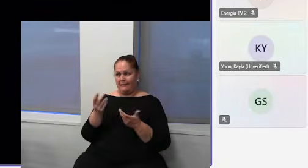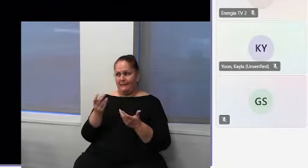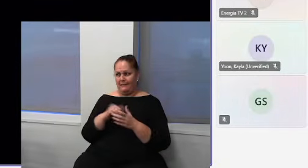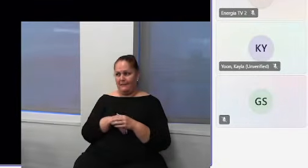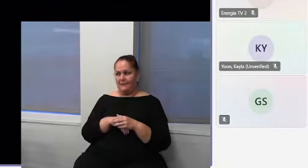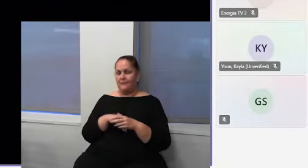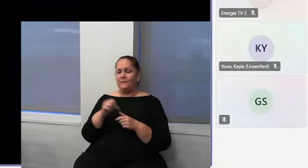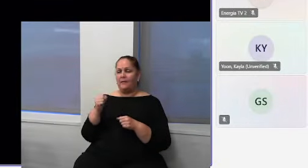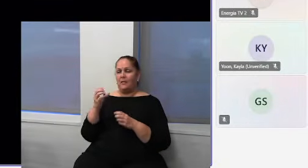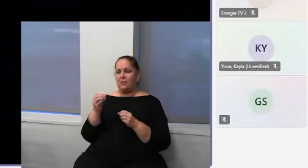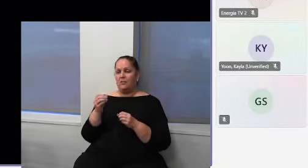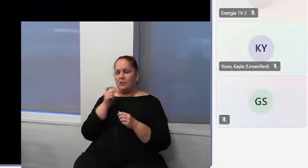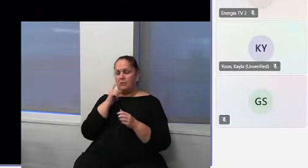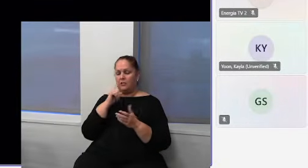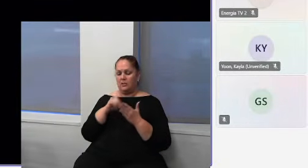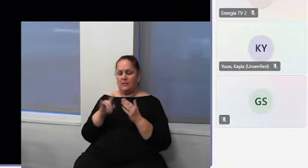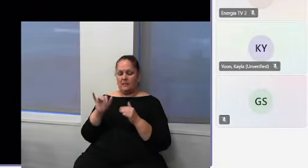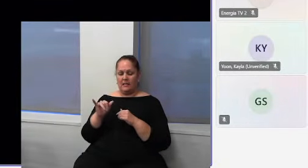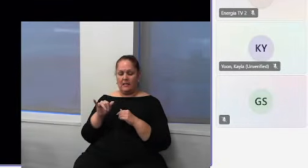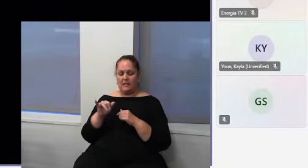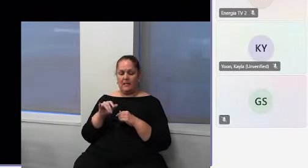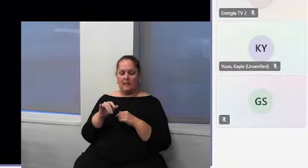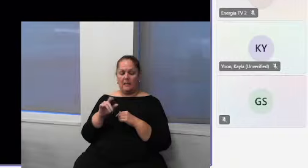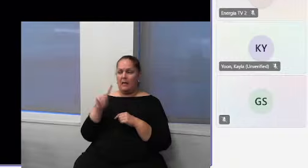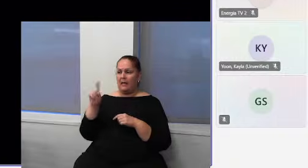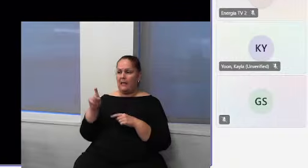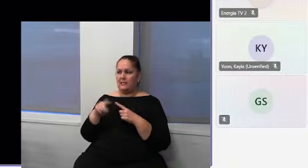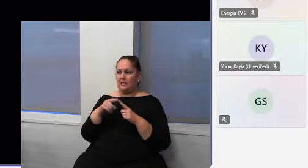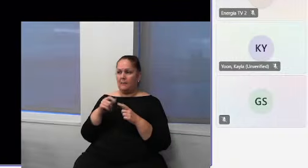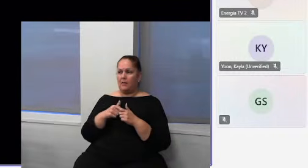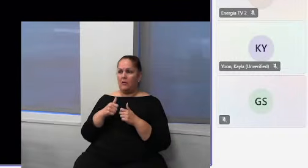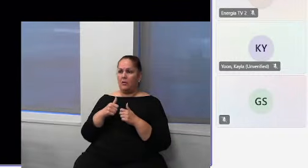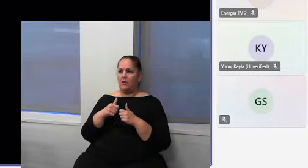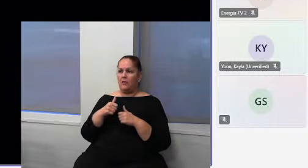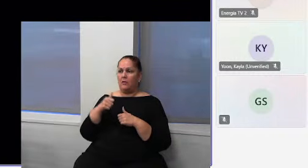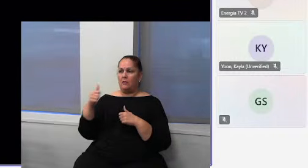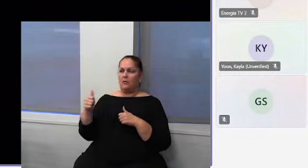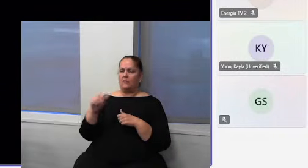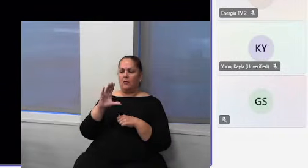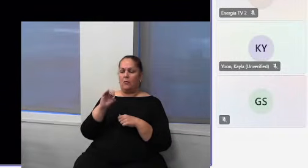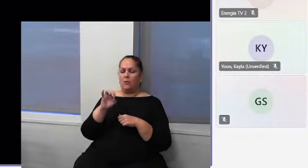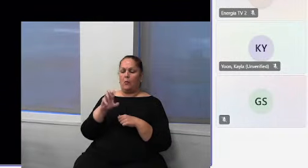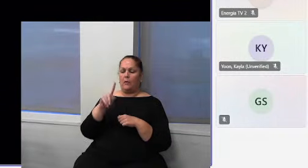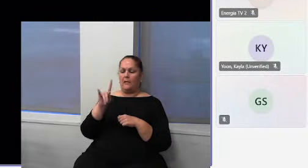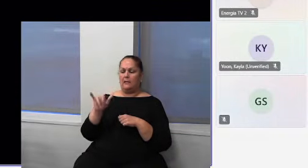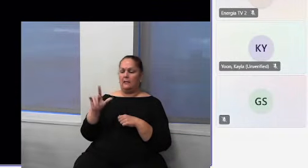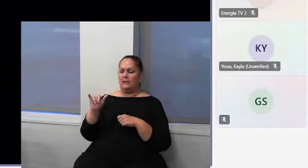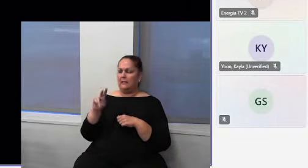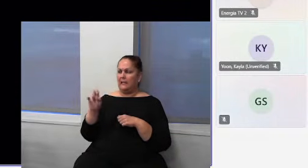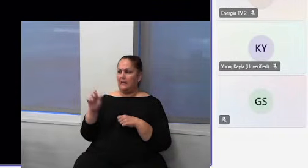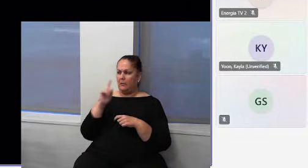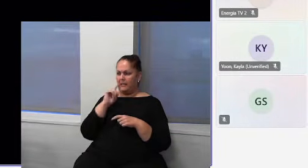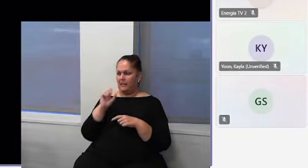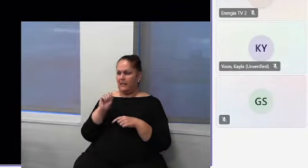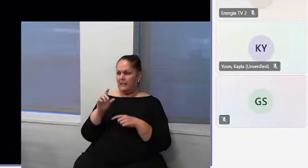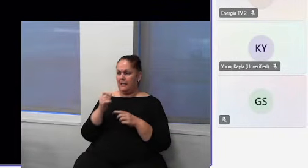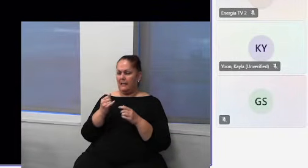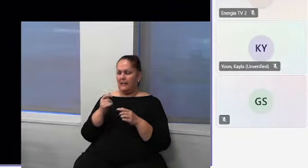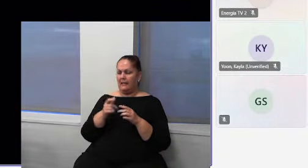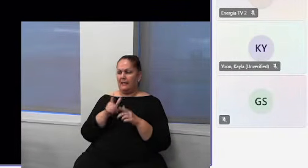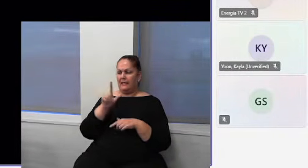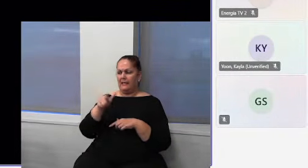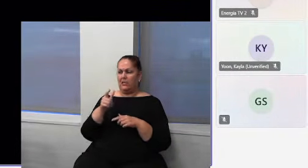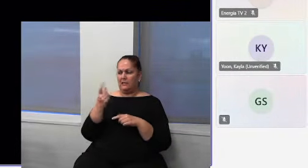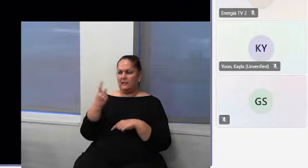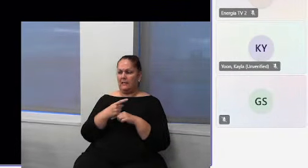because I don't need it. So I'll look into that. I asked about remote cross of Courtney Lane, but I think I gave you a